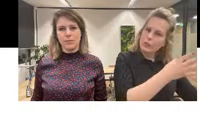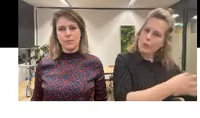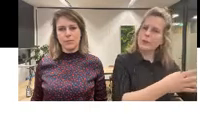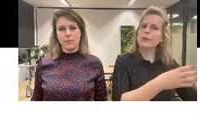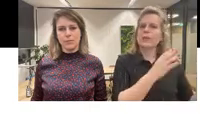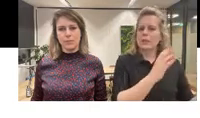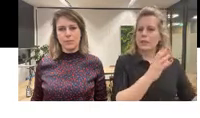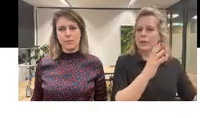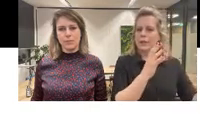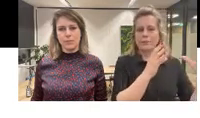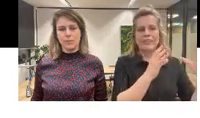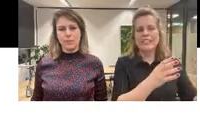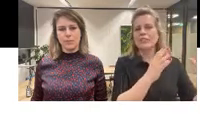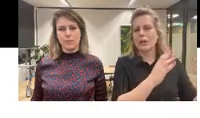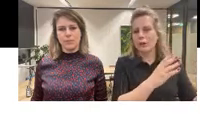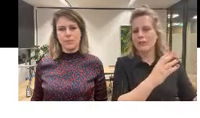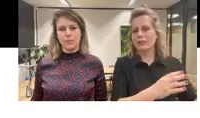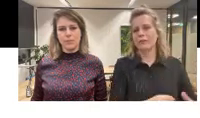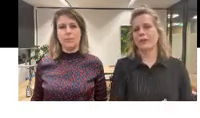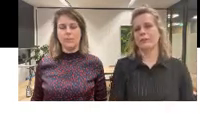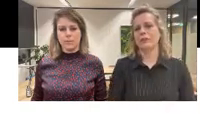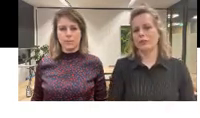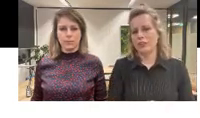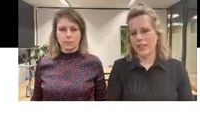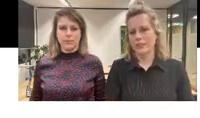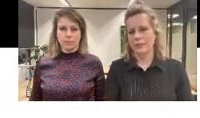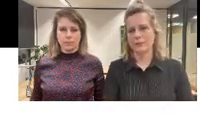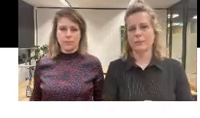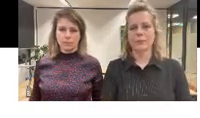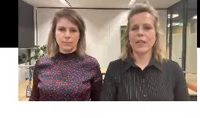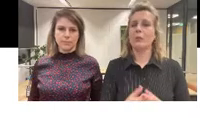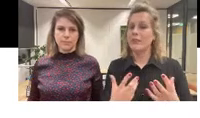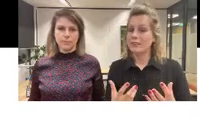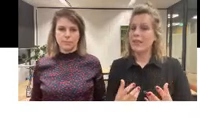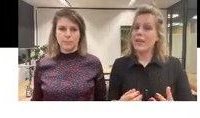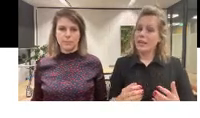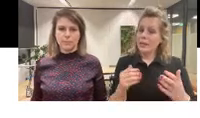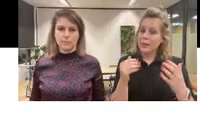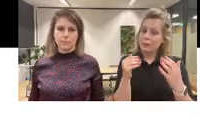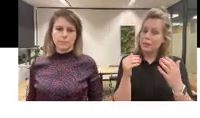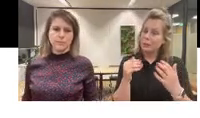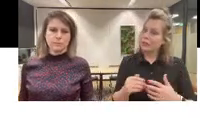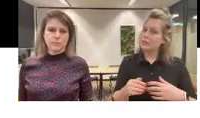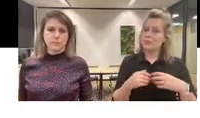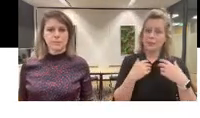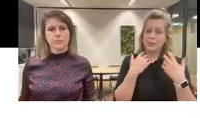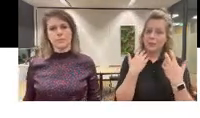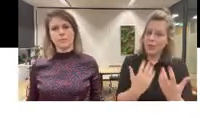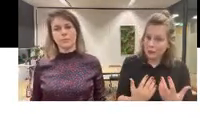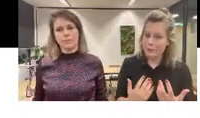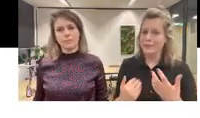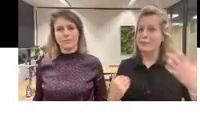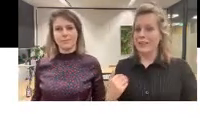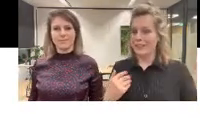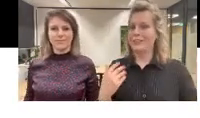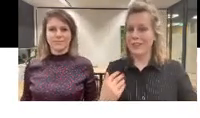the normal needs of this developmental stage, in which you want not